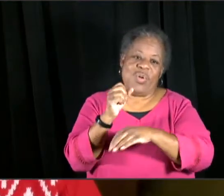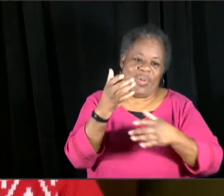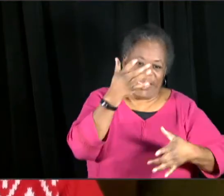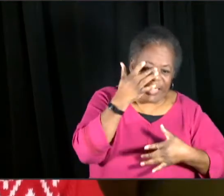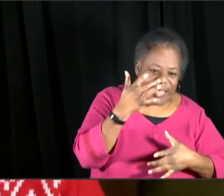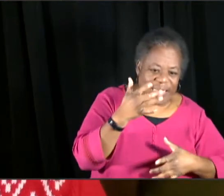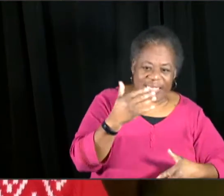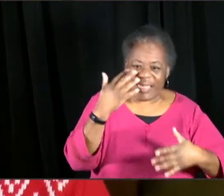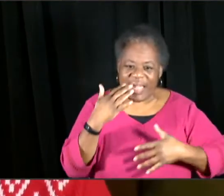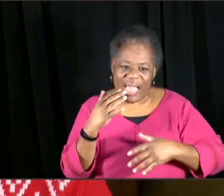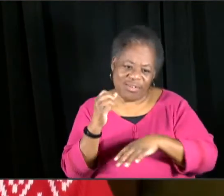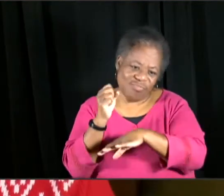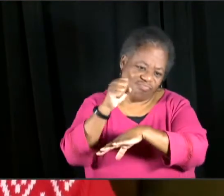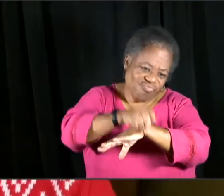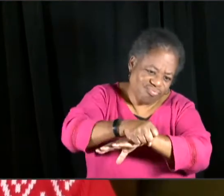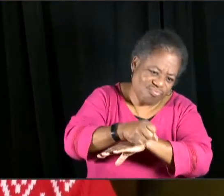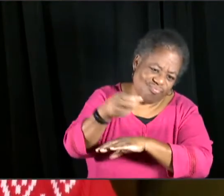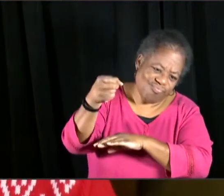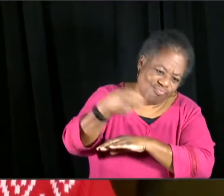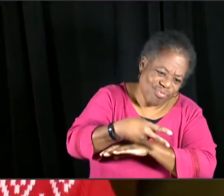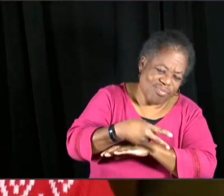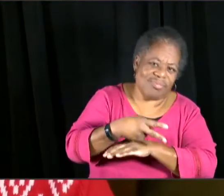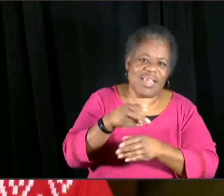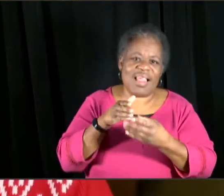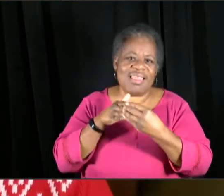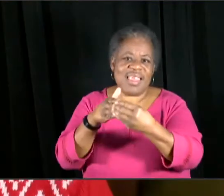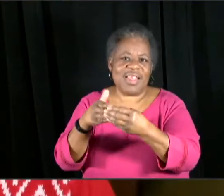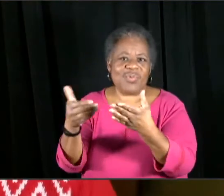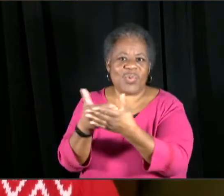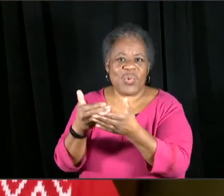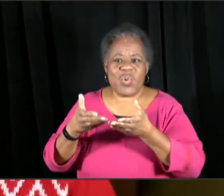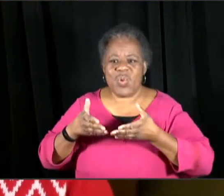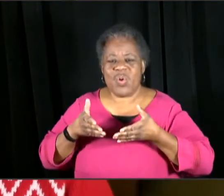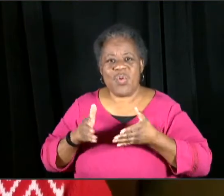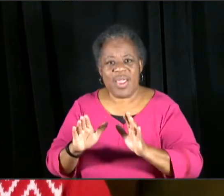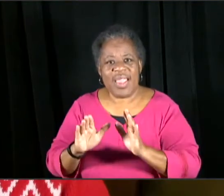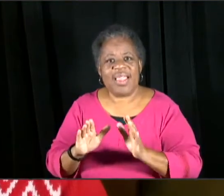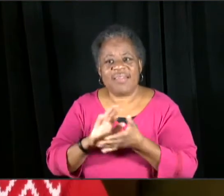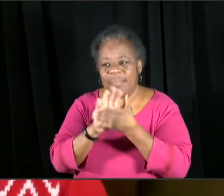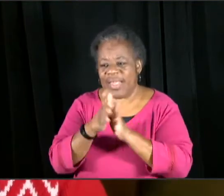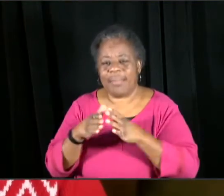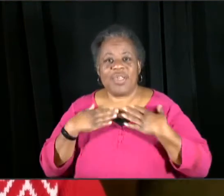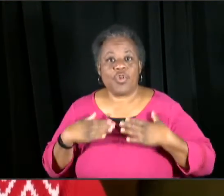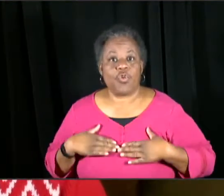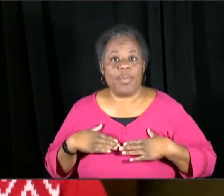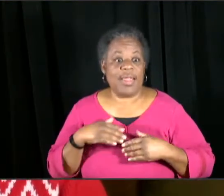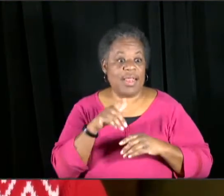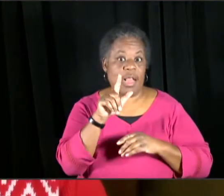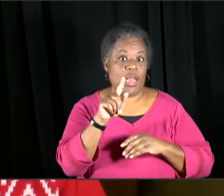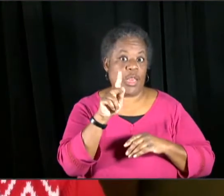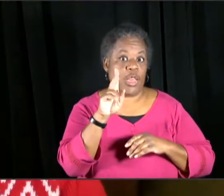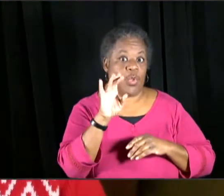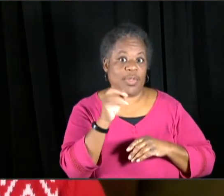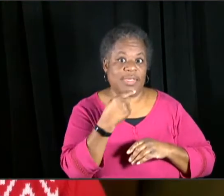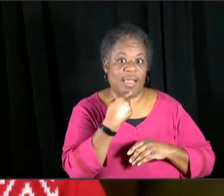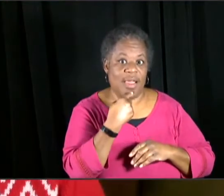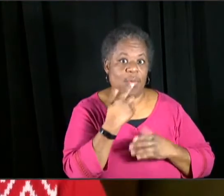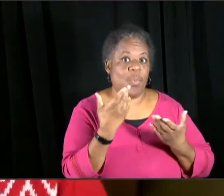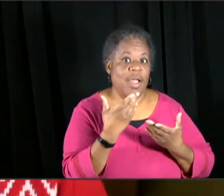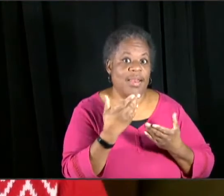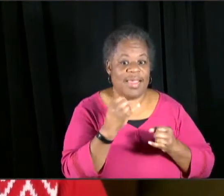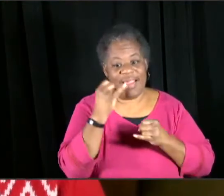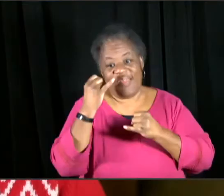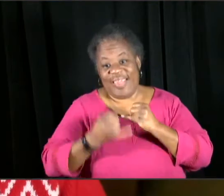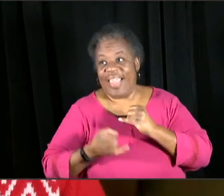and to lead us in new and better ways of being human. Because as Luke said in our monologue today, the end of